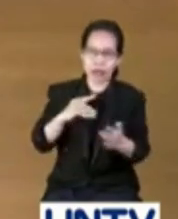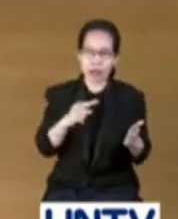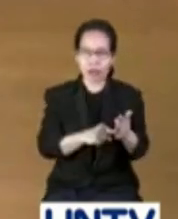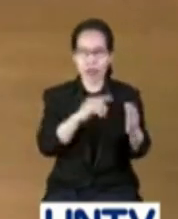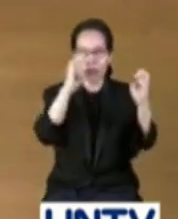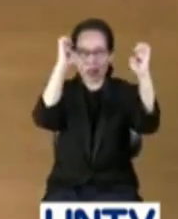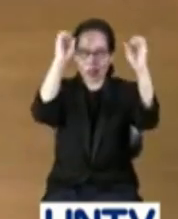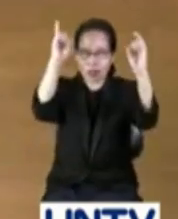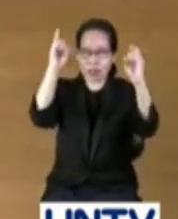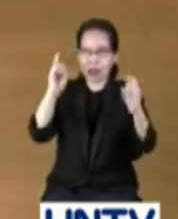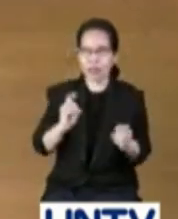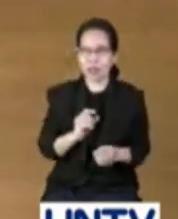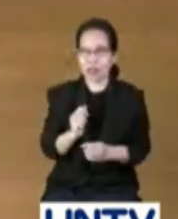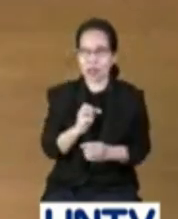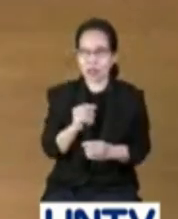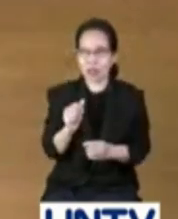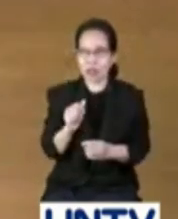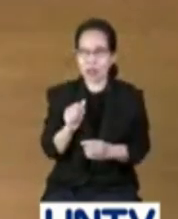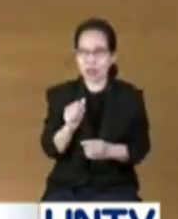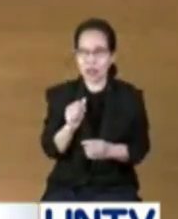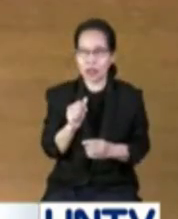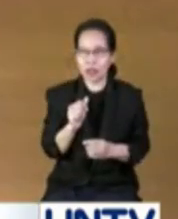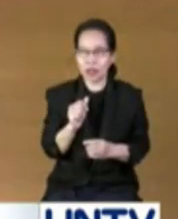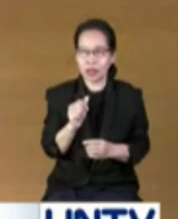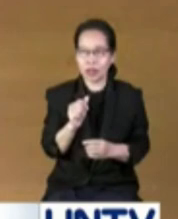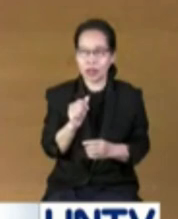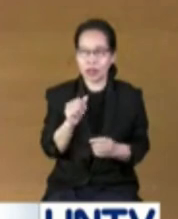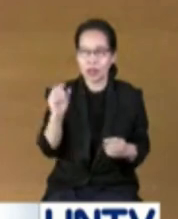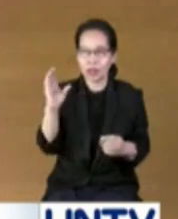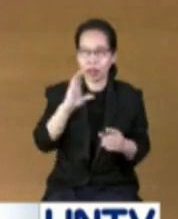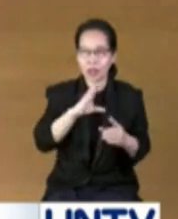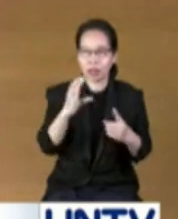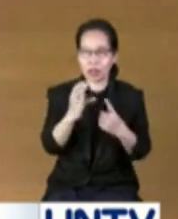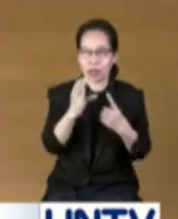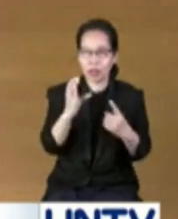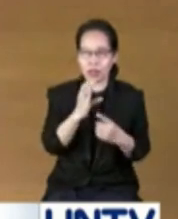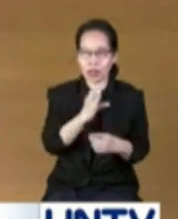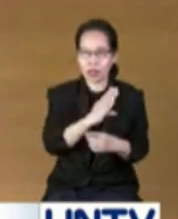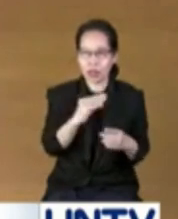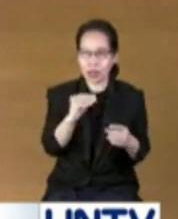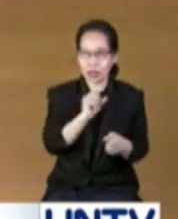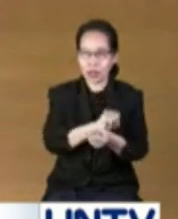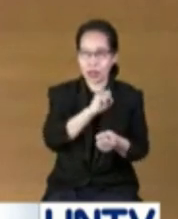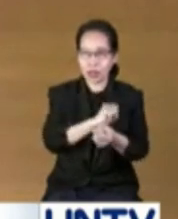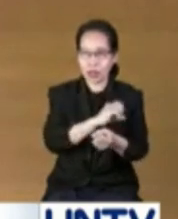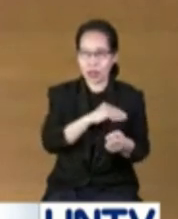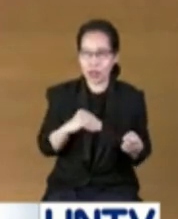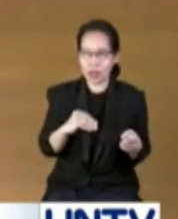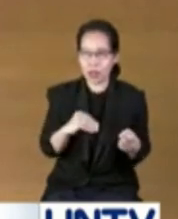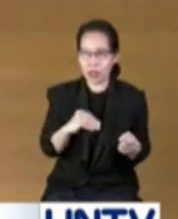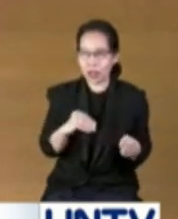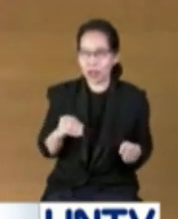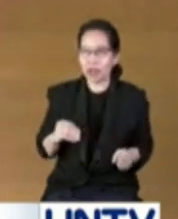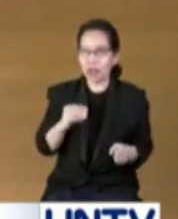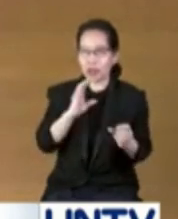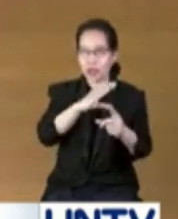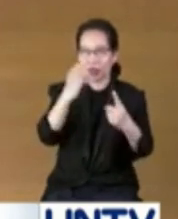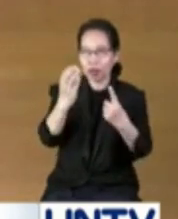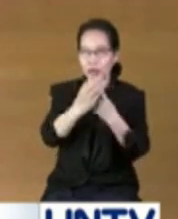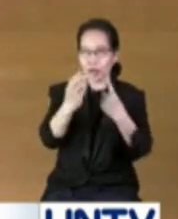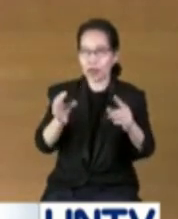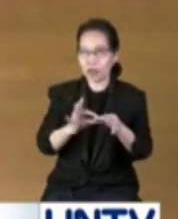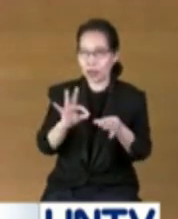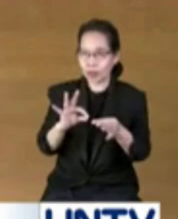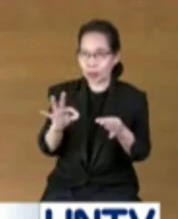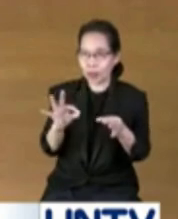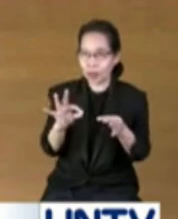agenda. A culture of innovation, working hand in glove with a culture of entrepreneurship, must